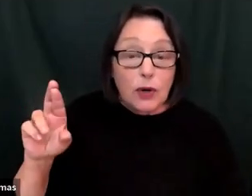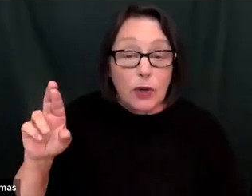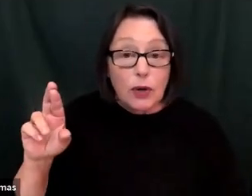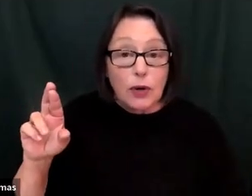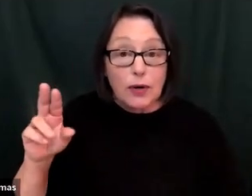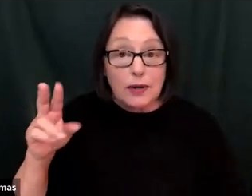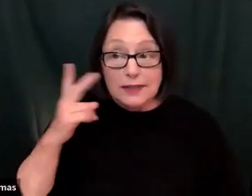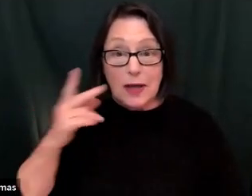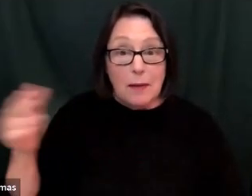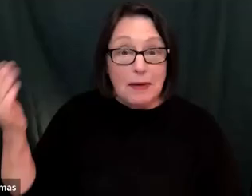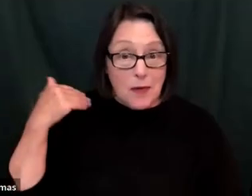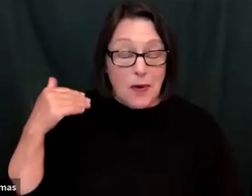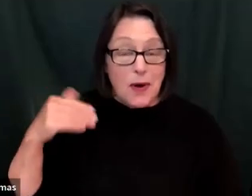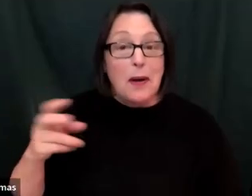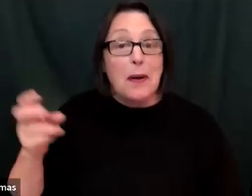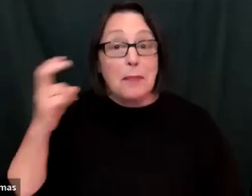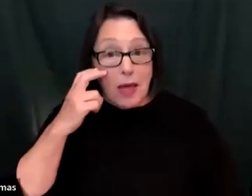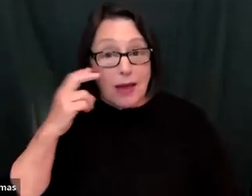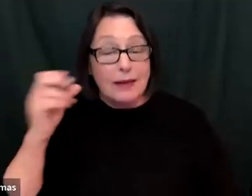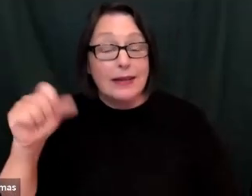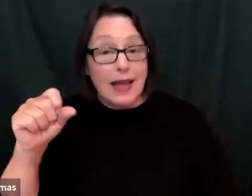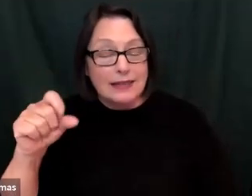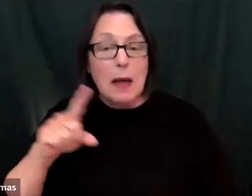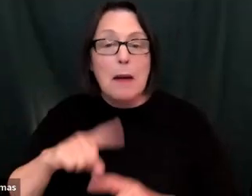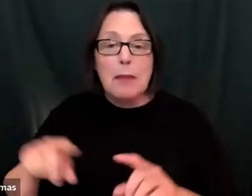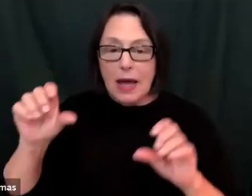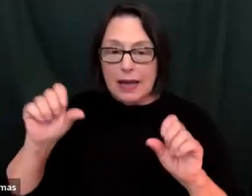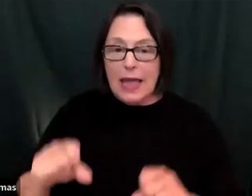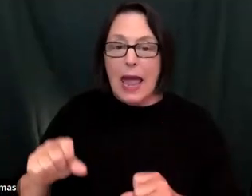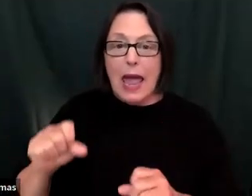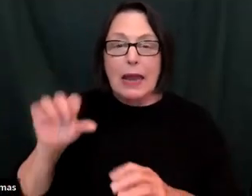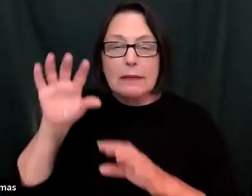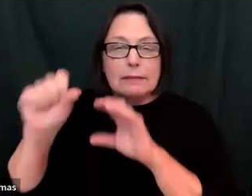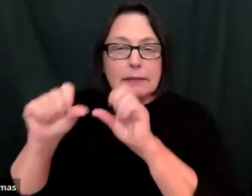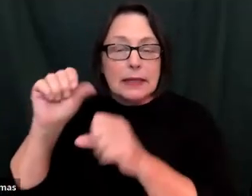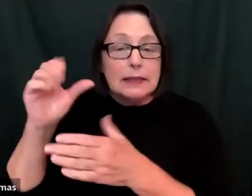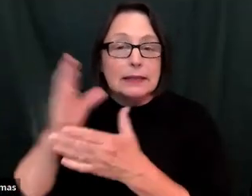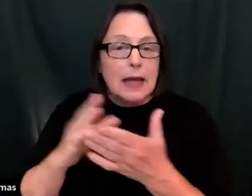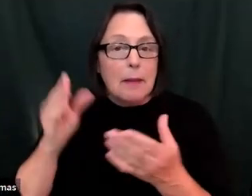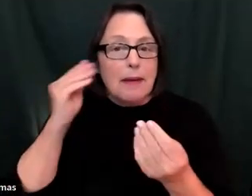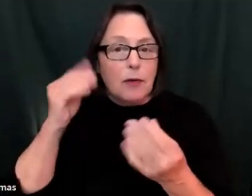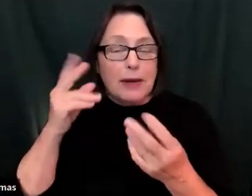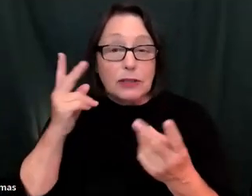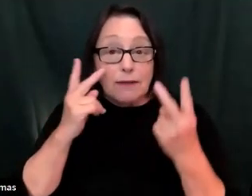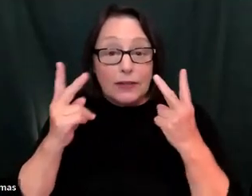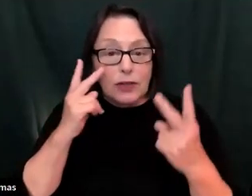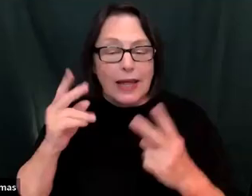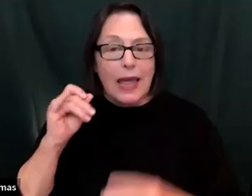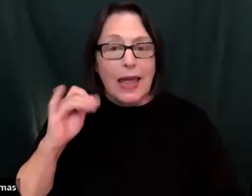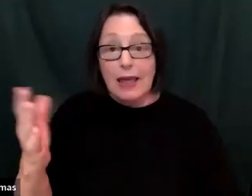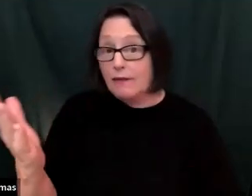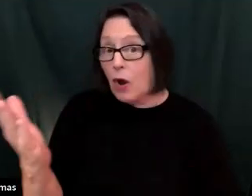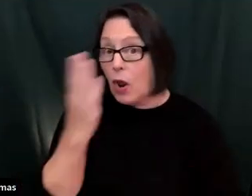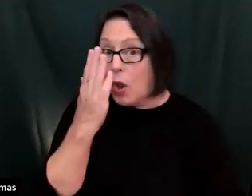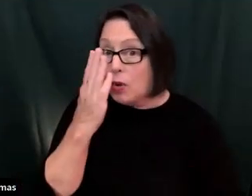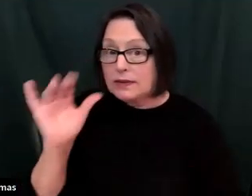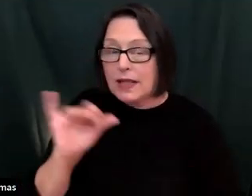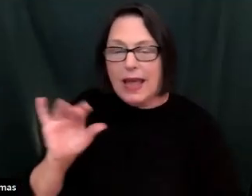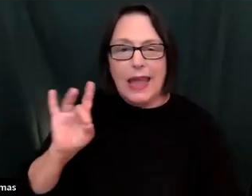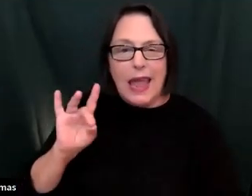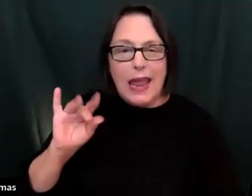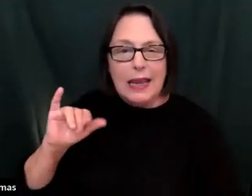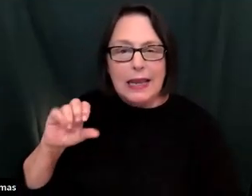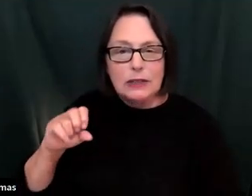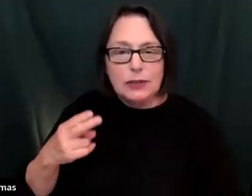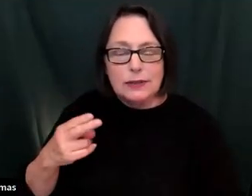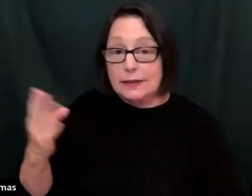is blind, but he is able to take in information visually if it is presented within 8 inches? So